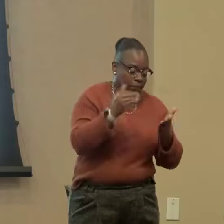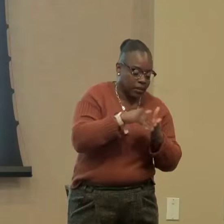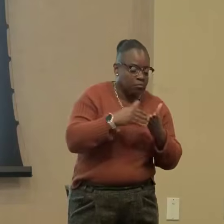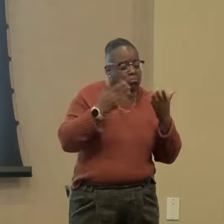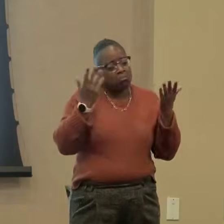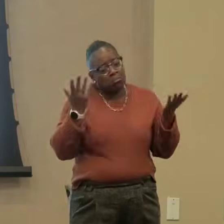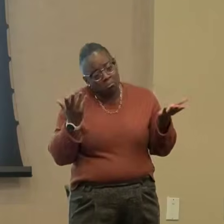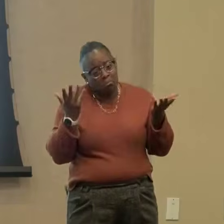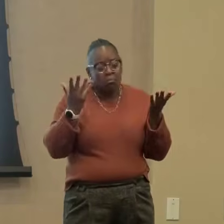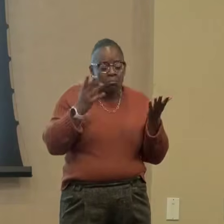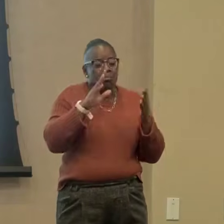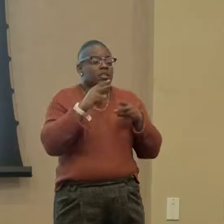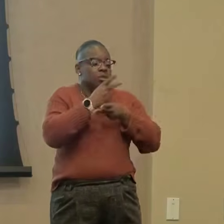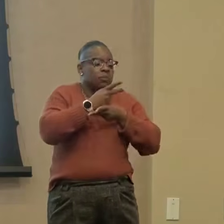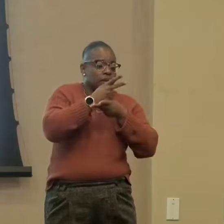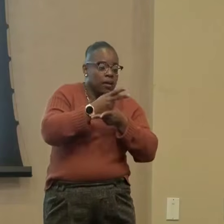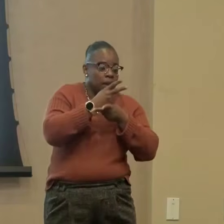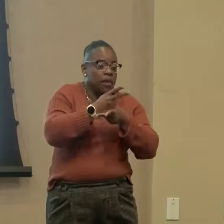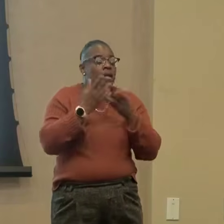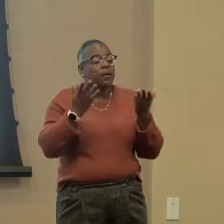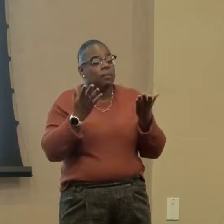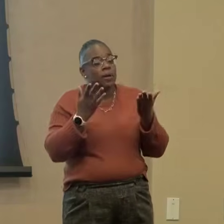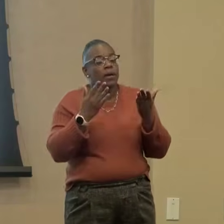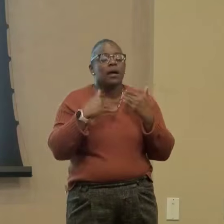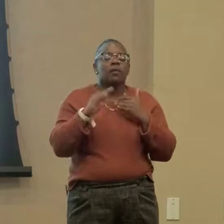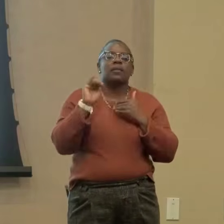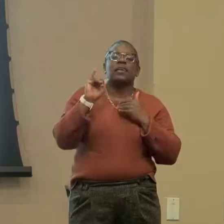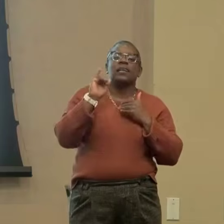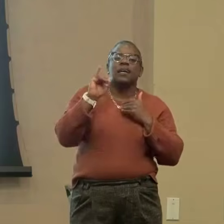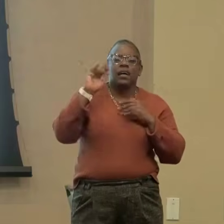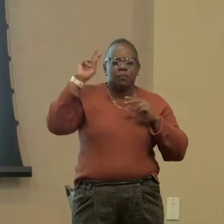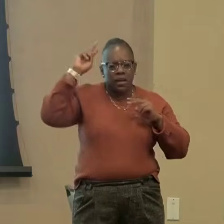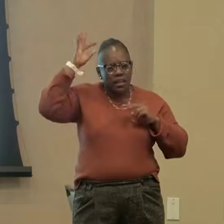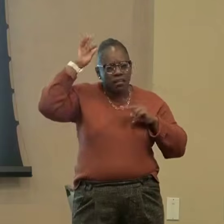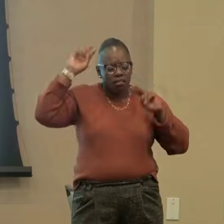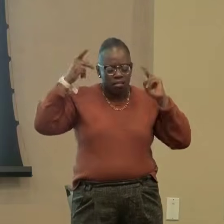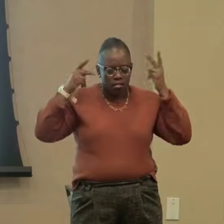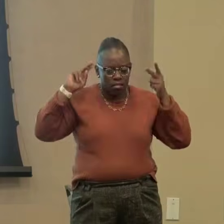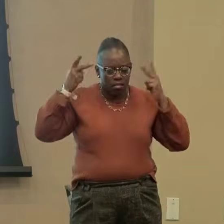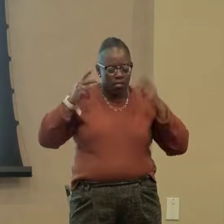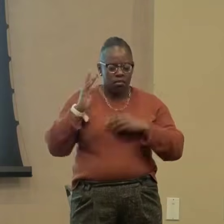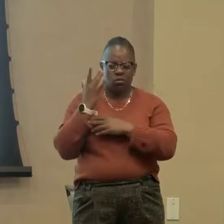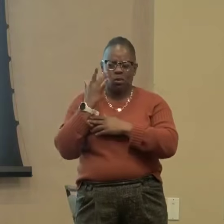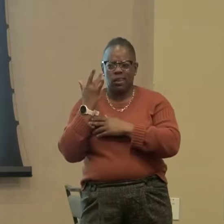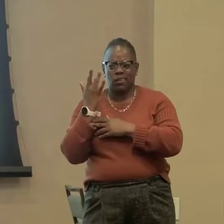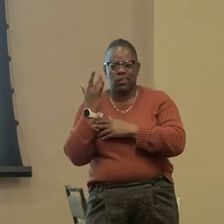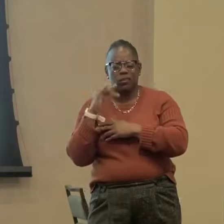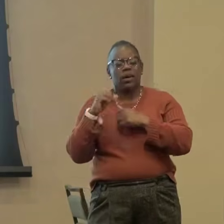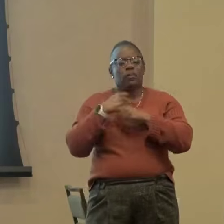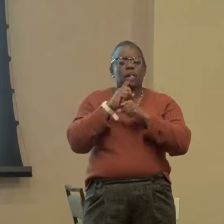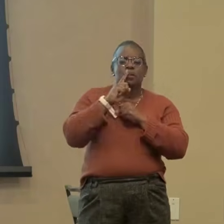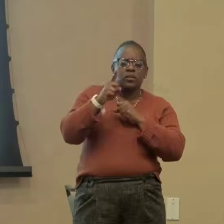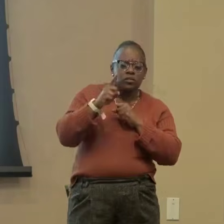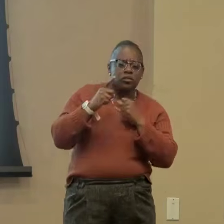already treated, but I would be really mindful of hair loss, especially if that were to continue, because you'd want to make sure